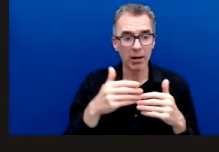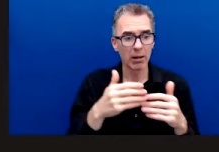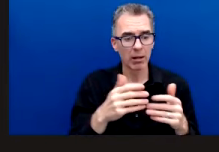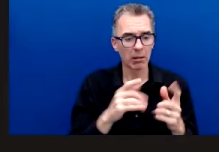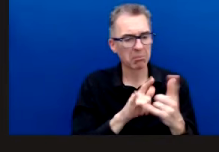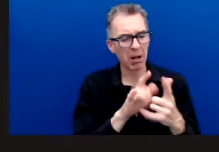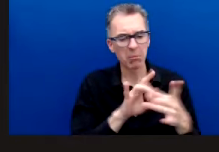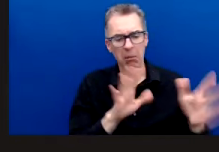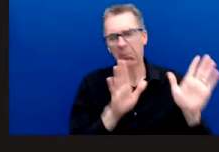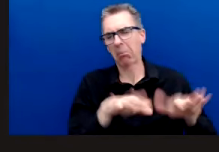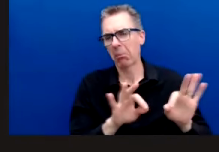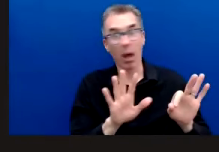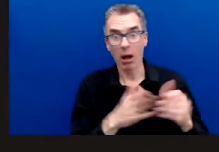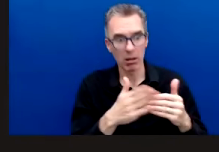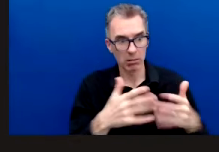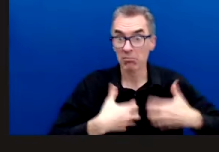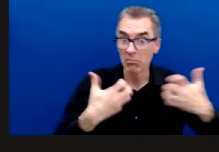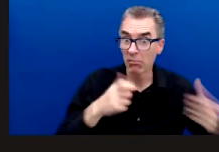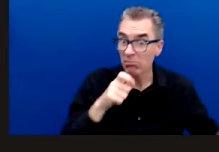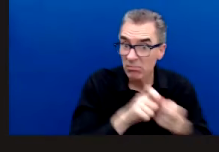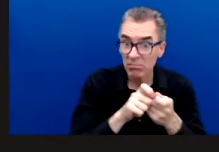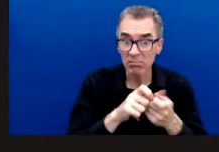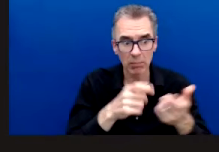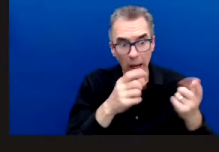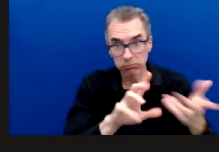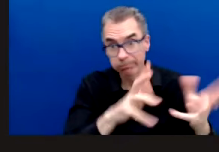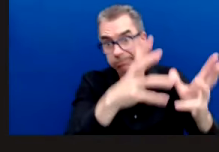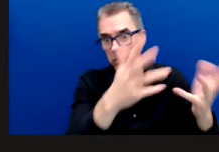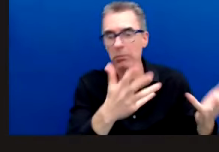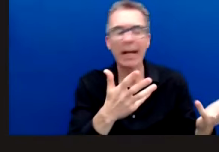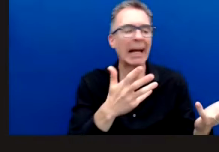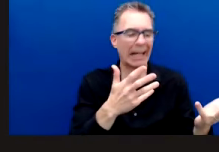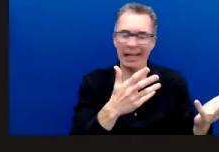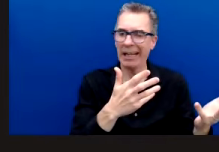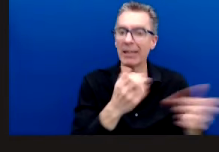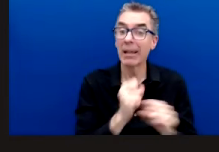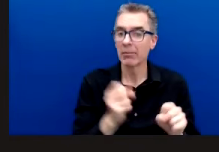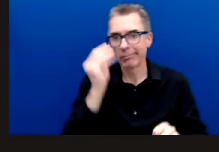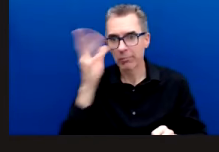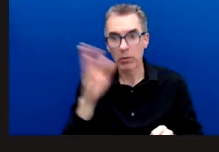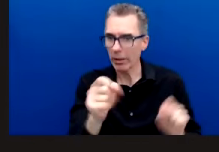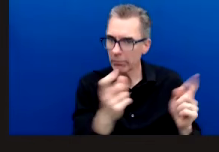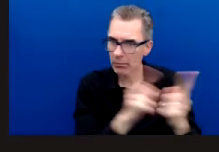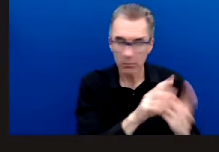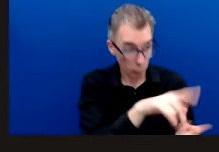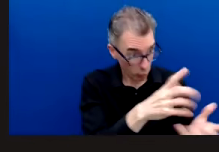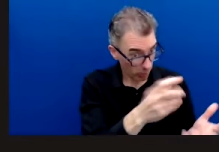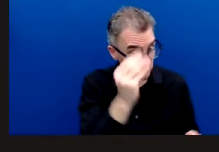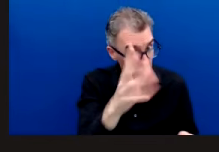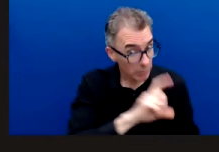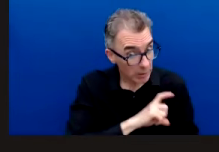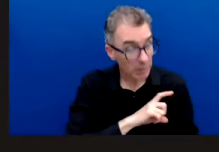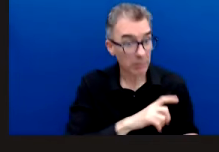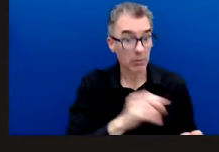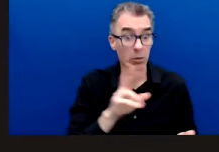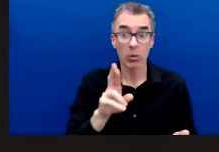reporting, we can give, the parties their options of like, hey, do you want to report this to law enforcement, to campus PD? We can